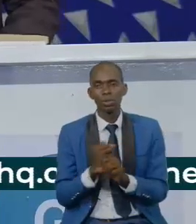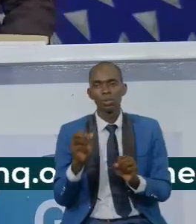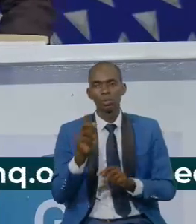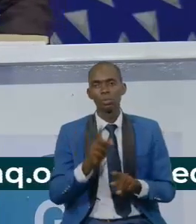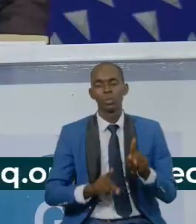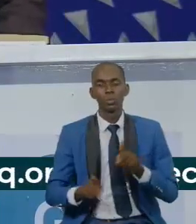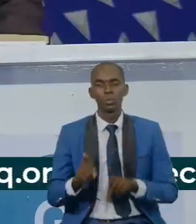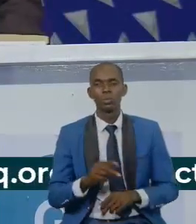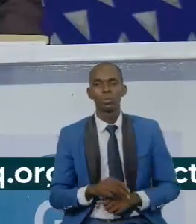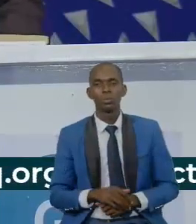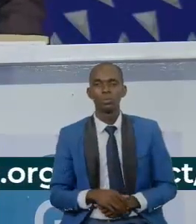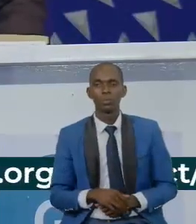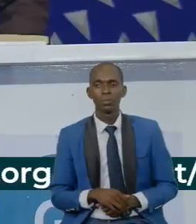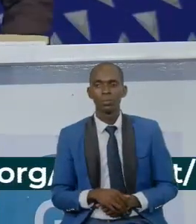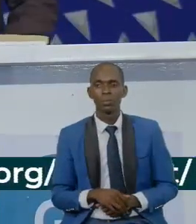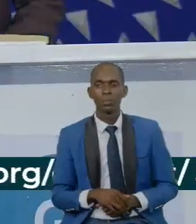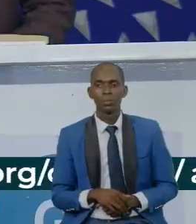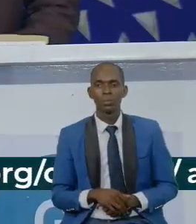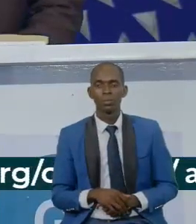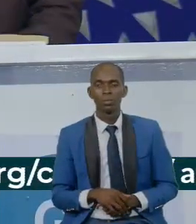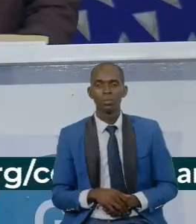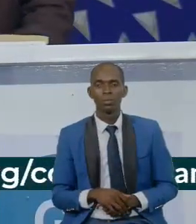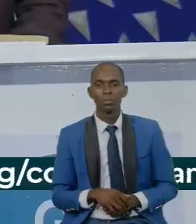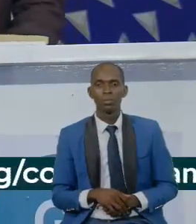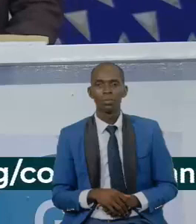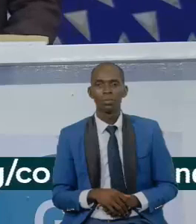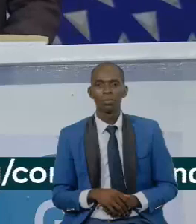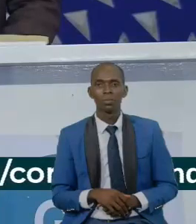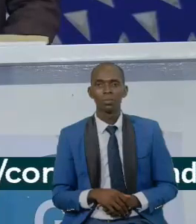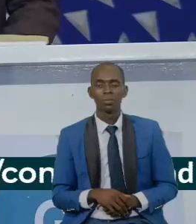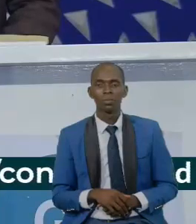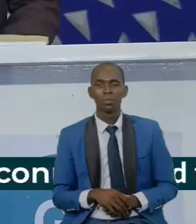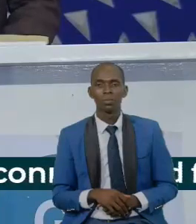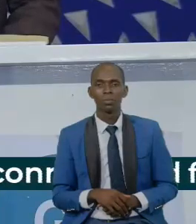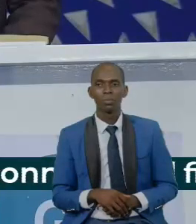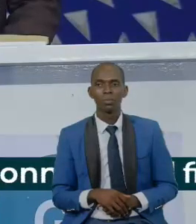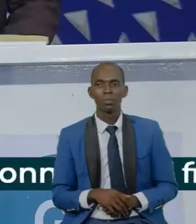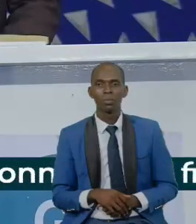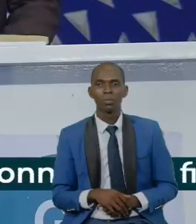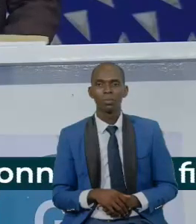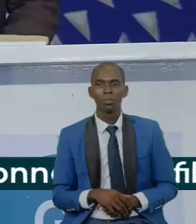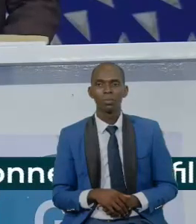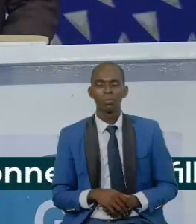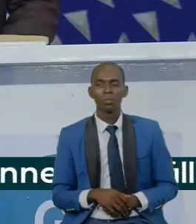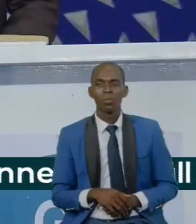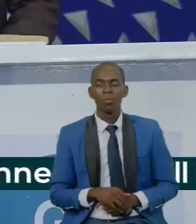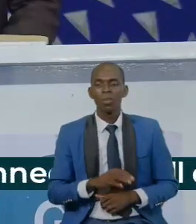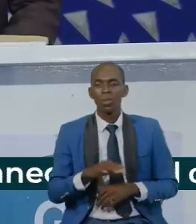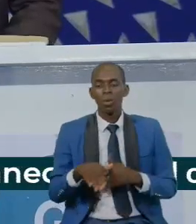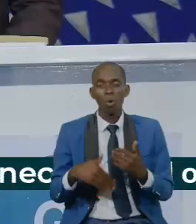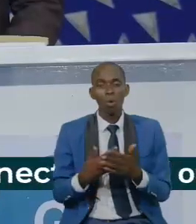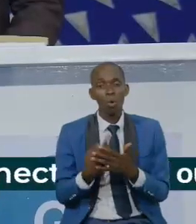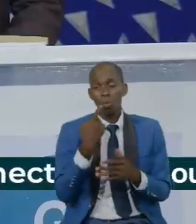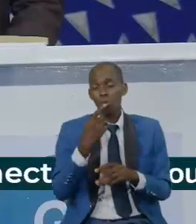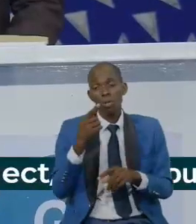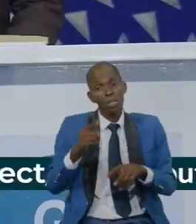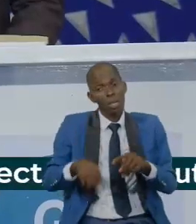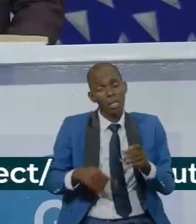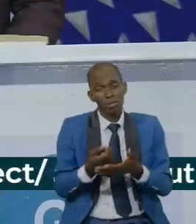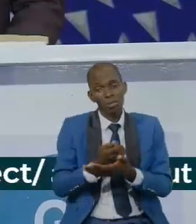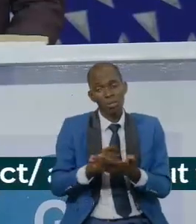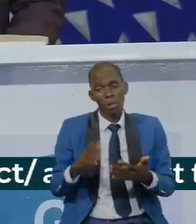Certains qui ne savent pas écrire, aidez-les pour pouvoir écrire. Those who don't know how to write, help them to